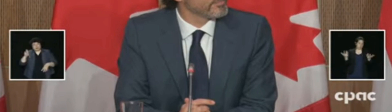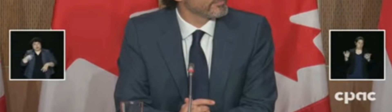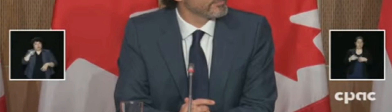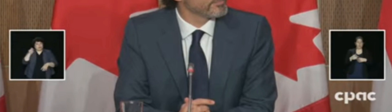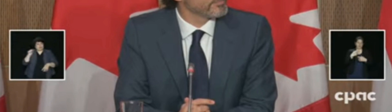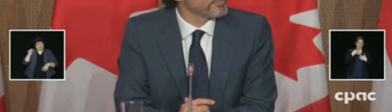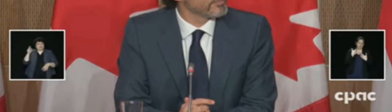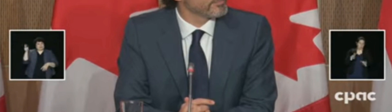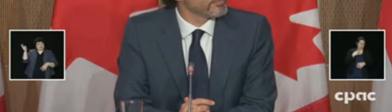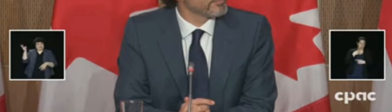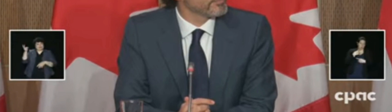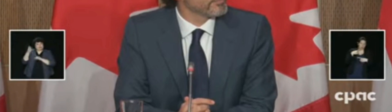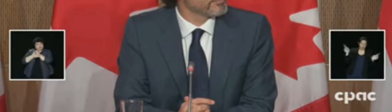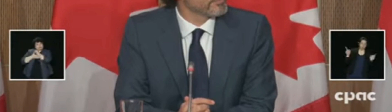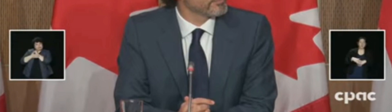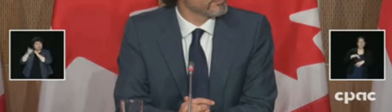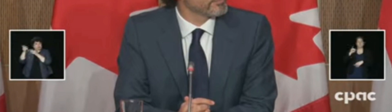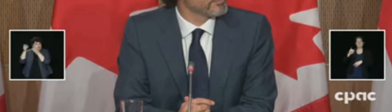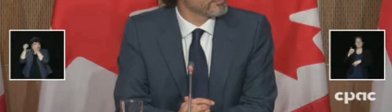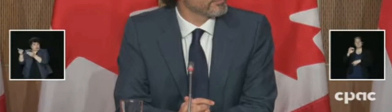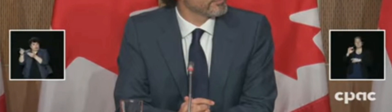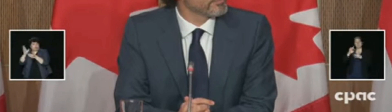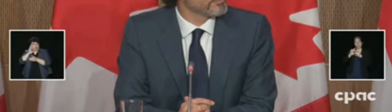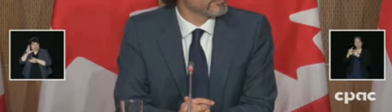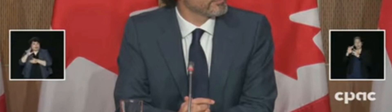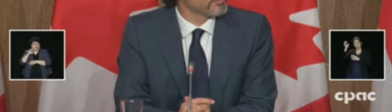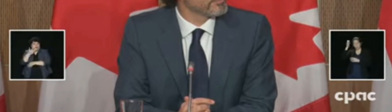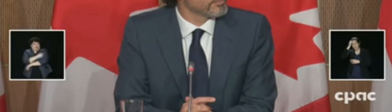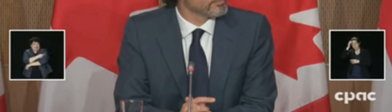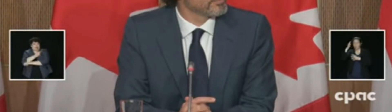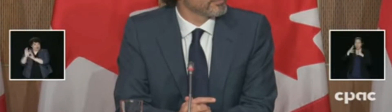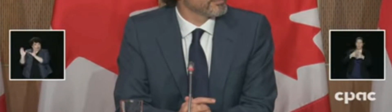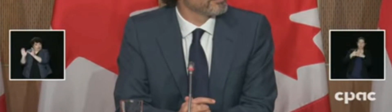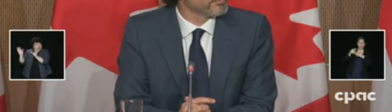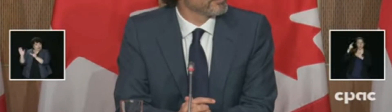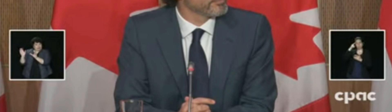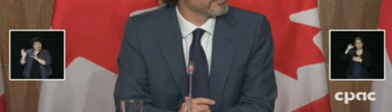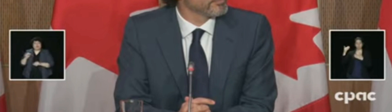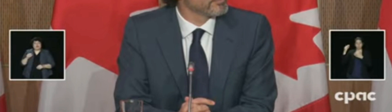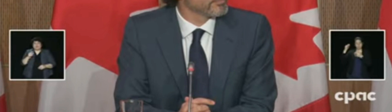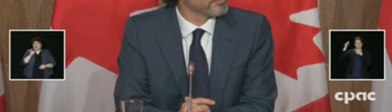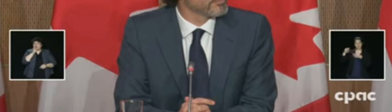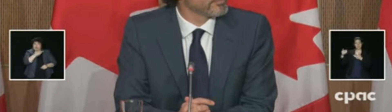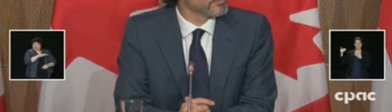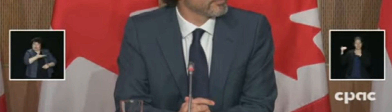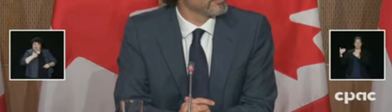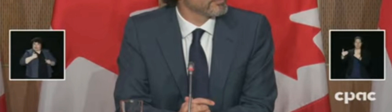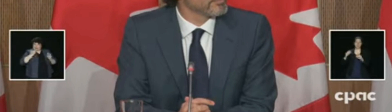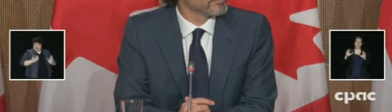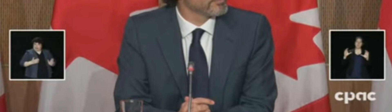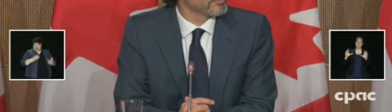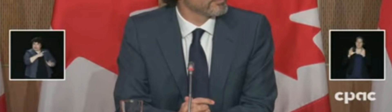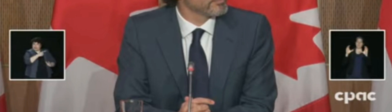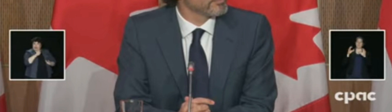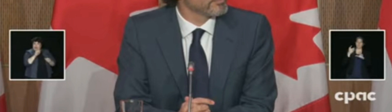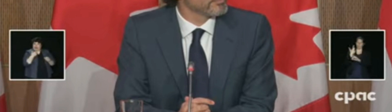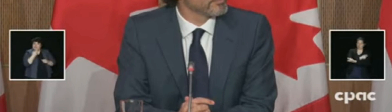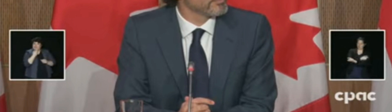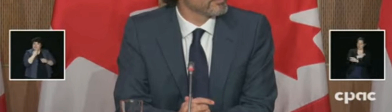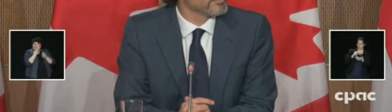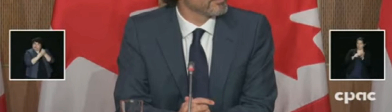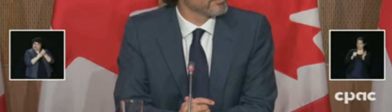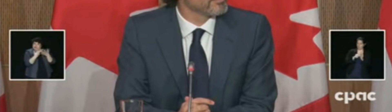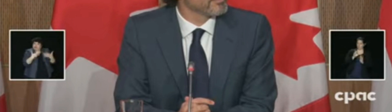this idea of having a vaccine certificate, won't those fully vaccinated Canadians be at a disadvantage? And when that border